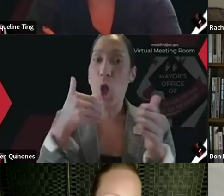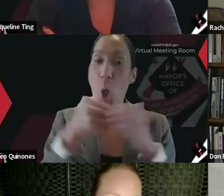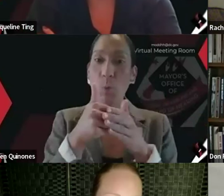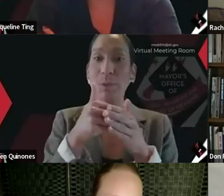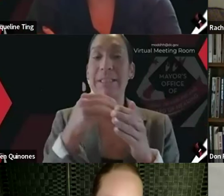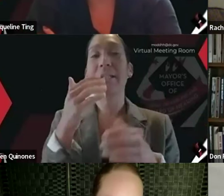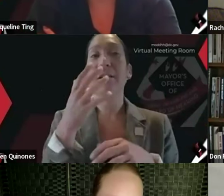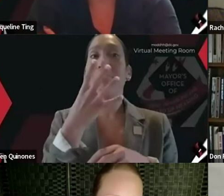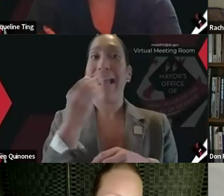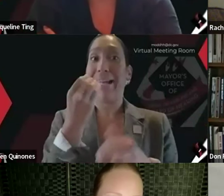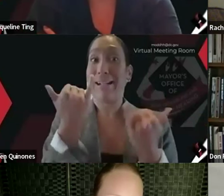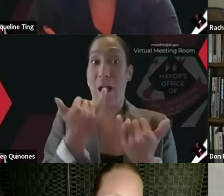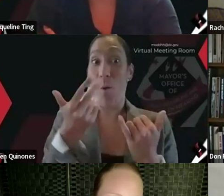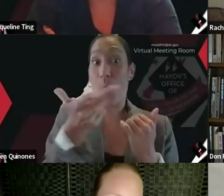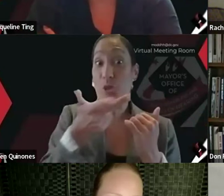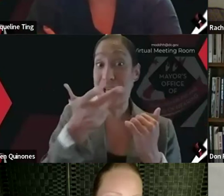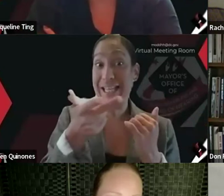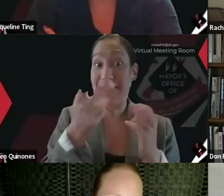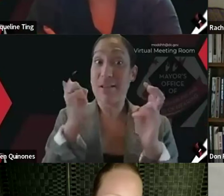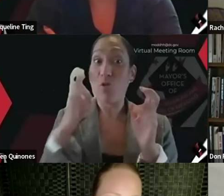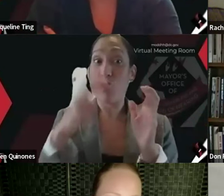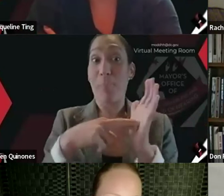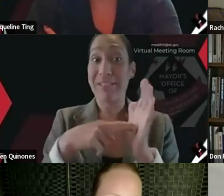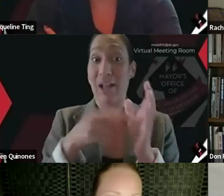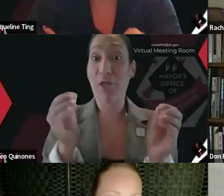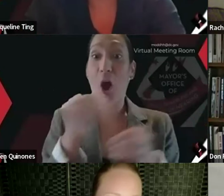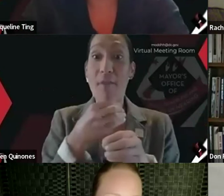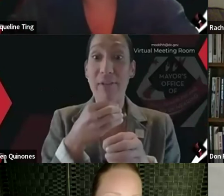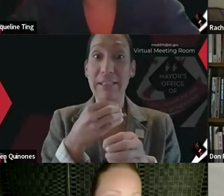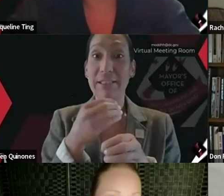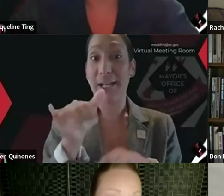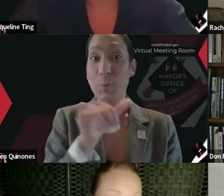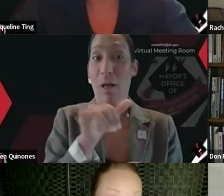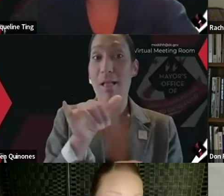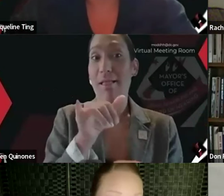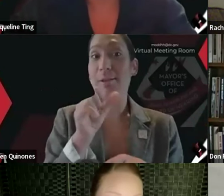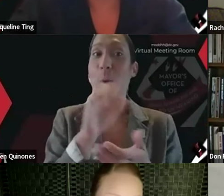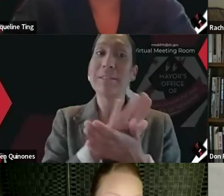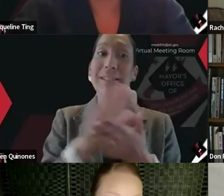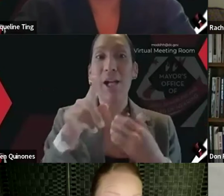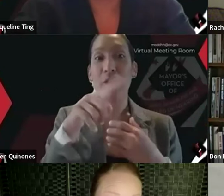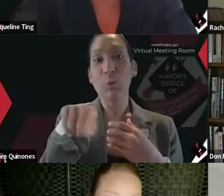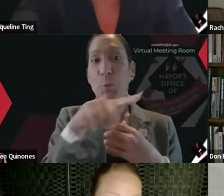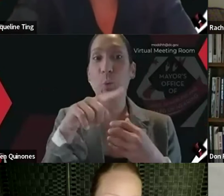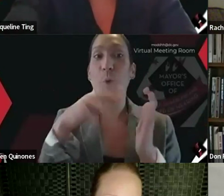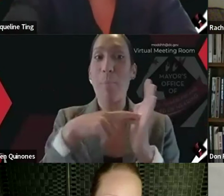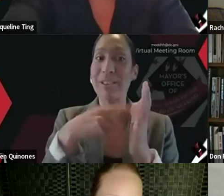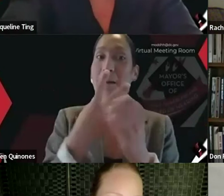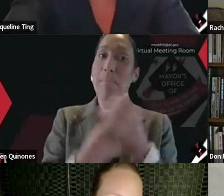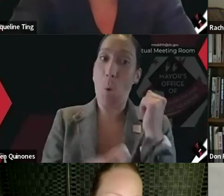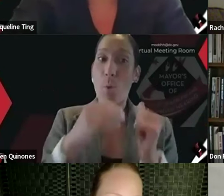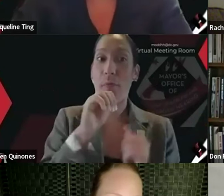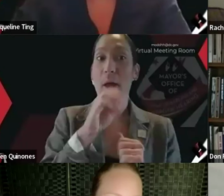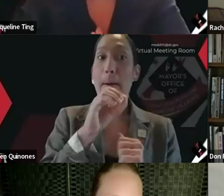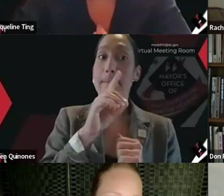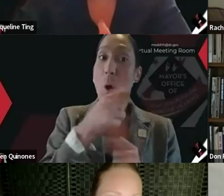We're so excited to work with them. We've worked with you closely. I'm excited that the three of you now will be representing our office as well. So it's